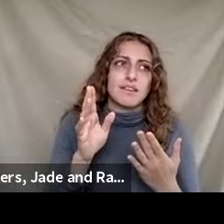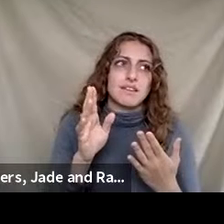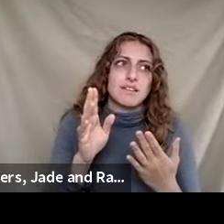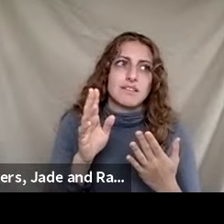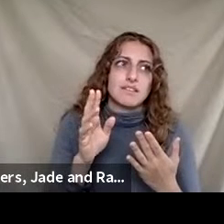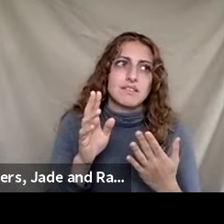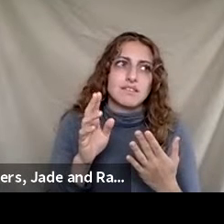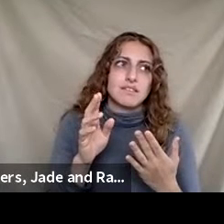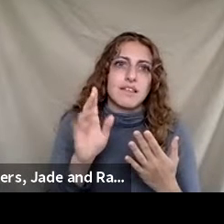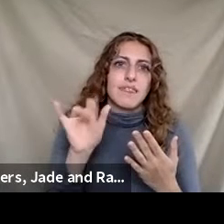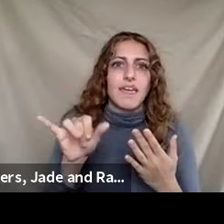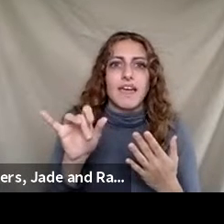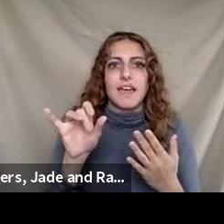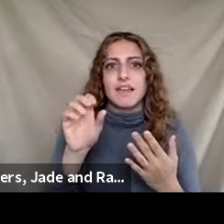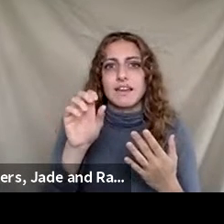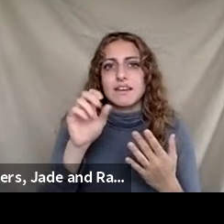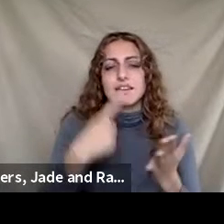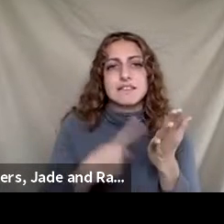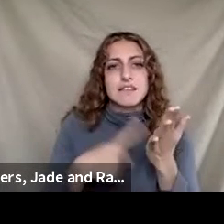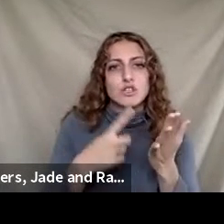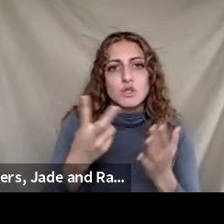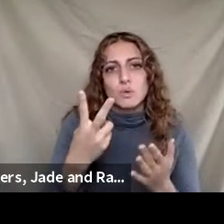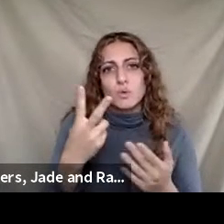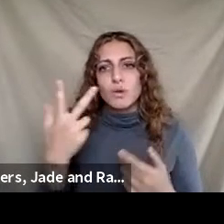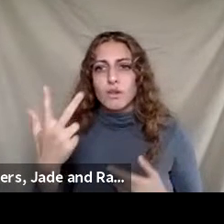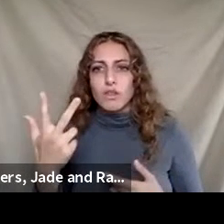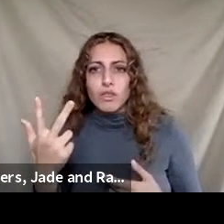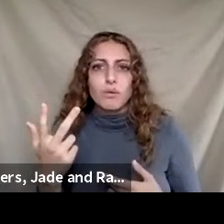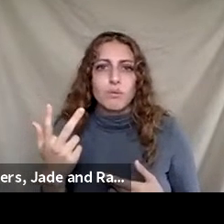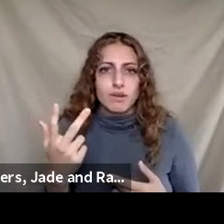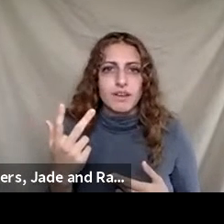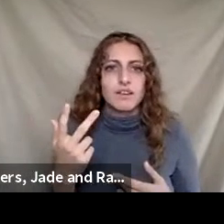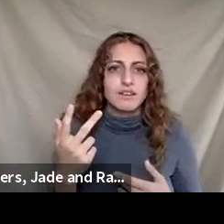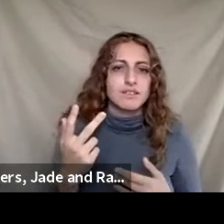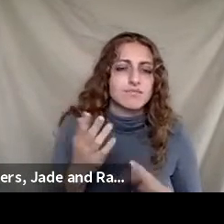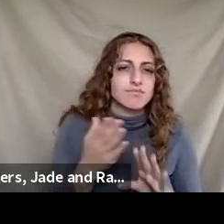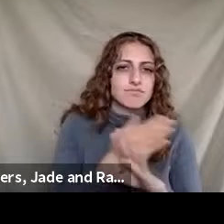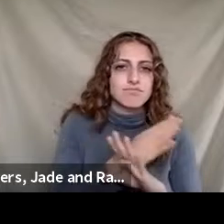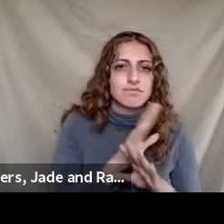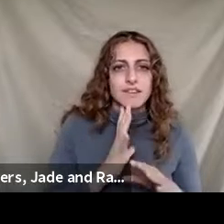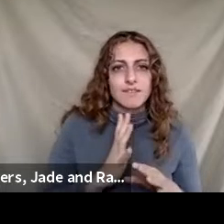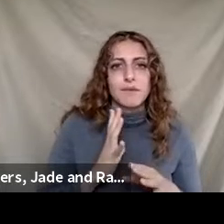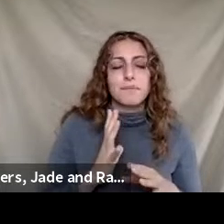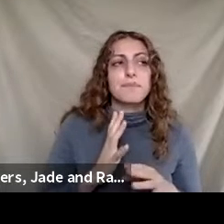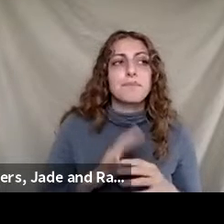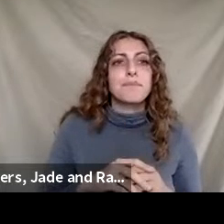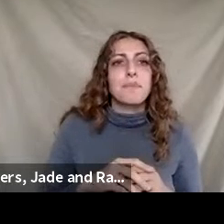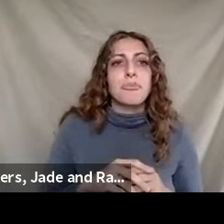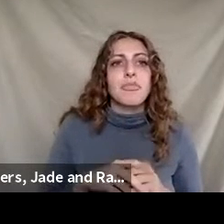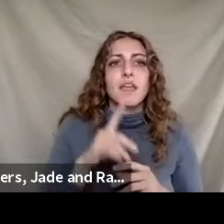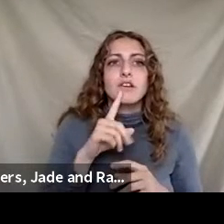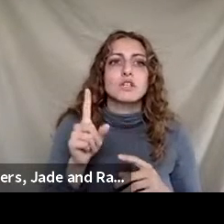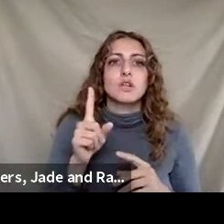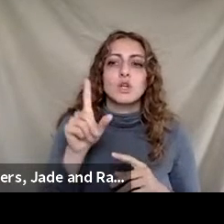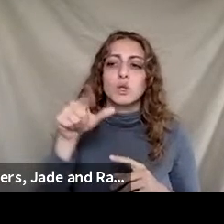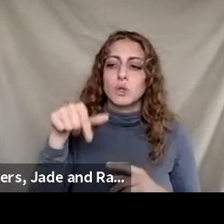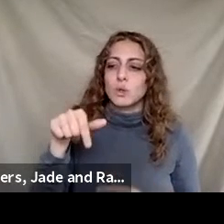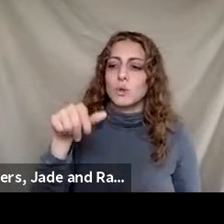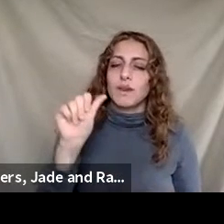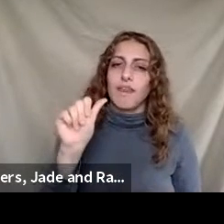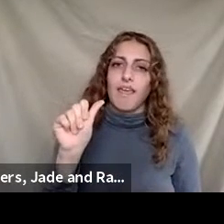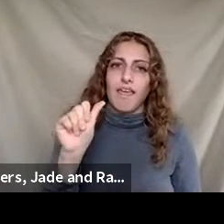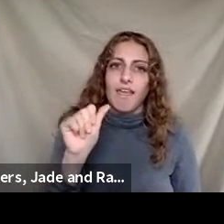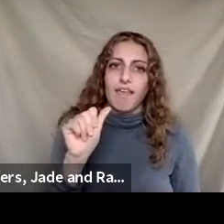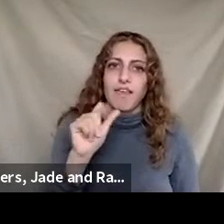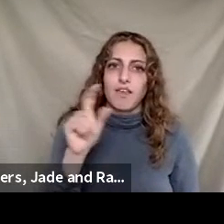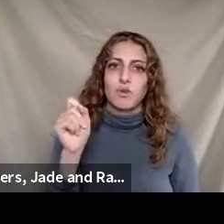3. So there was a question that was answered on the Q&A, but I think there needs